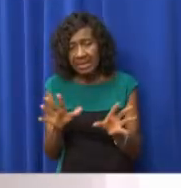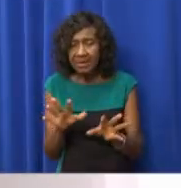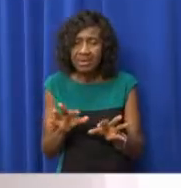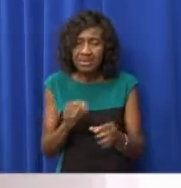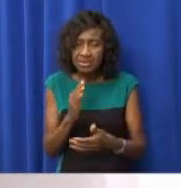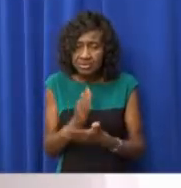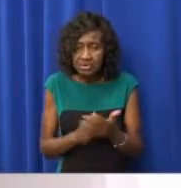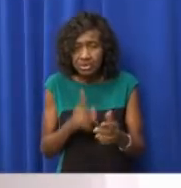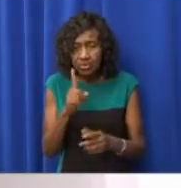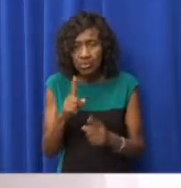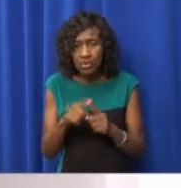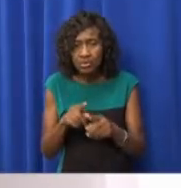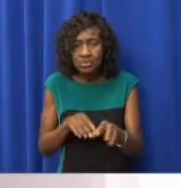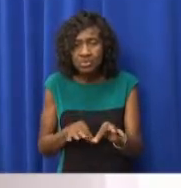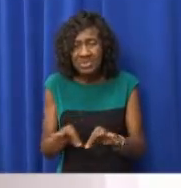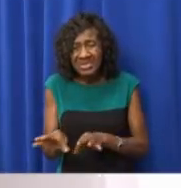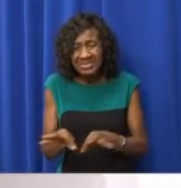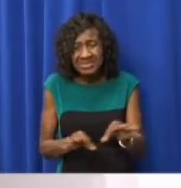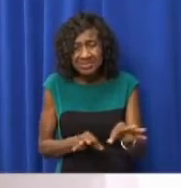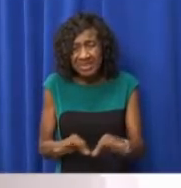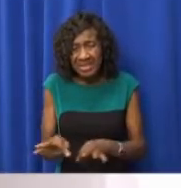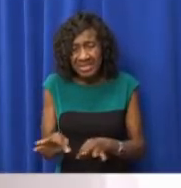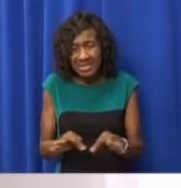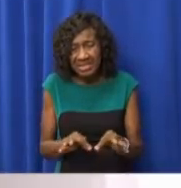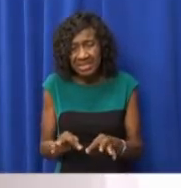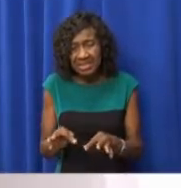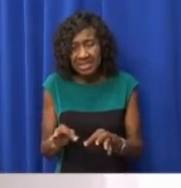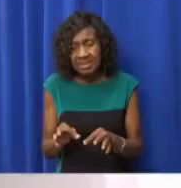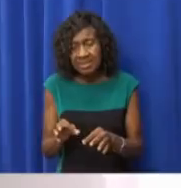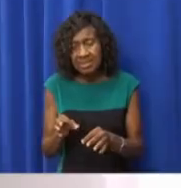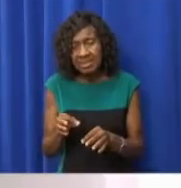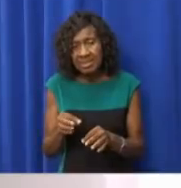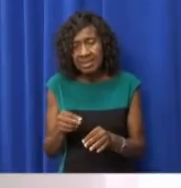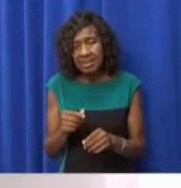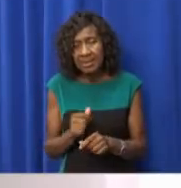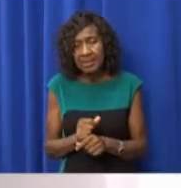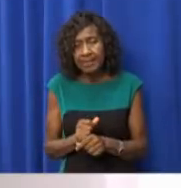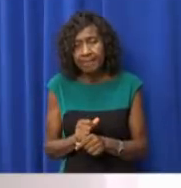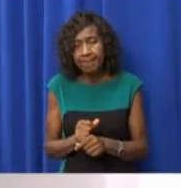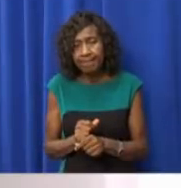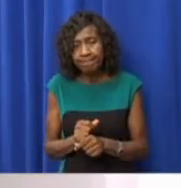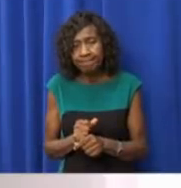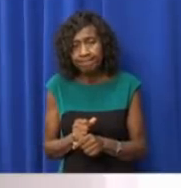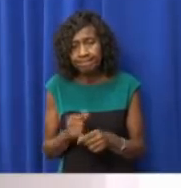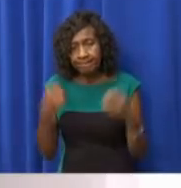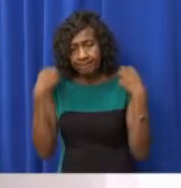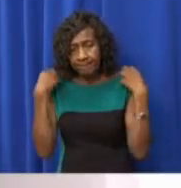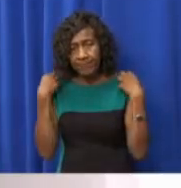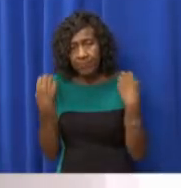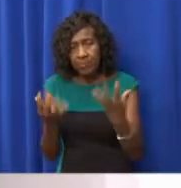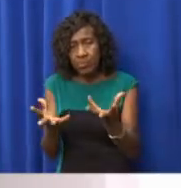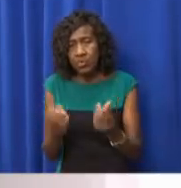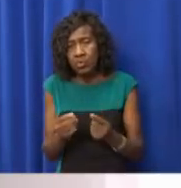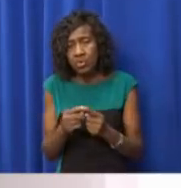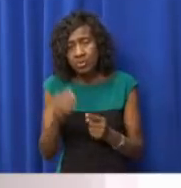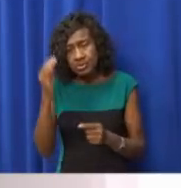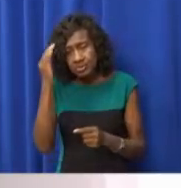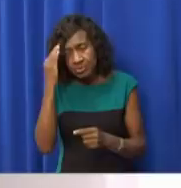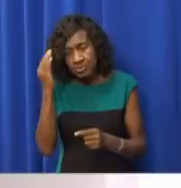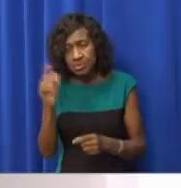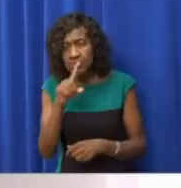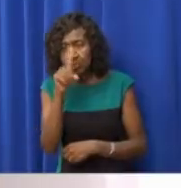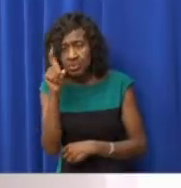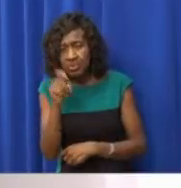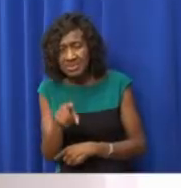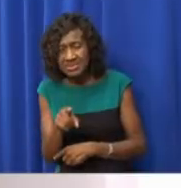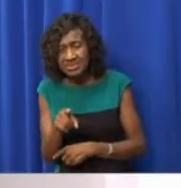given to employers. And we are hearing quite a bit of these questions coming forward. And the question to you is, will we be able to